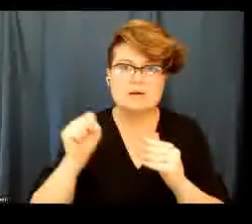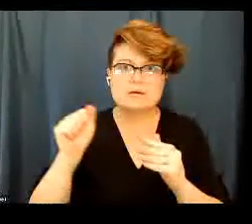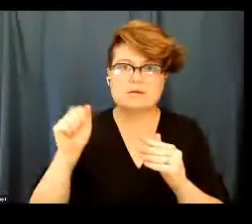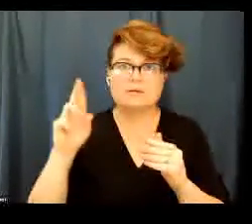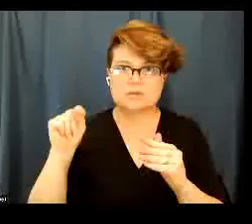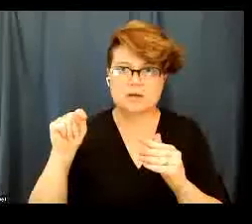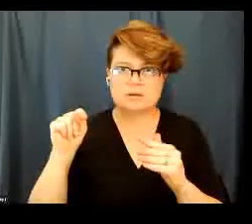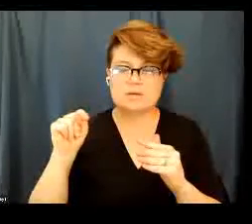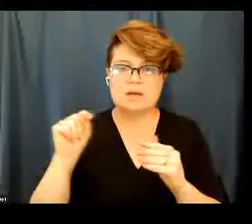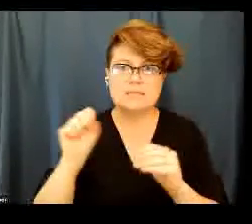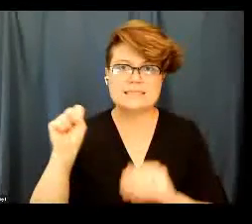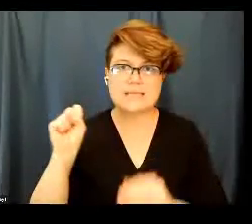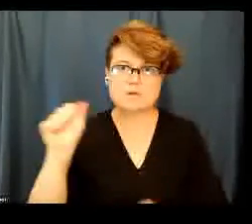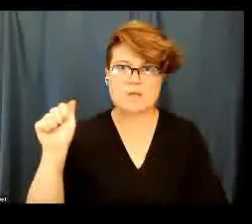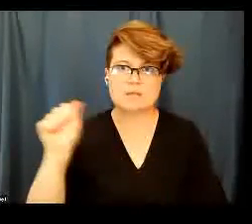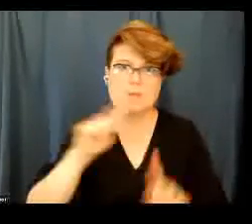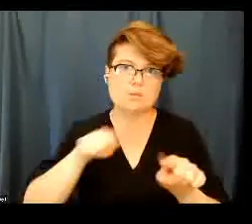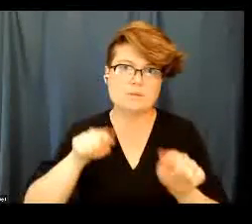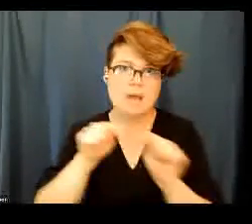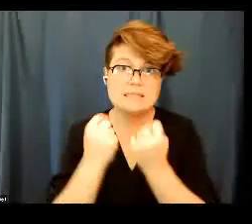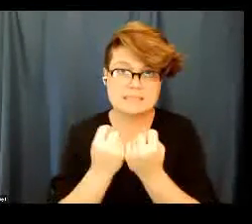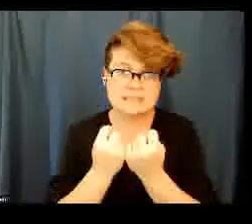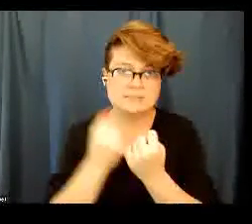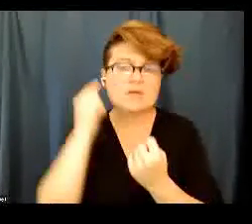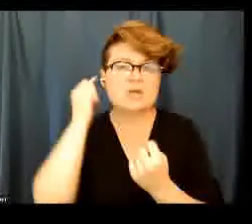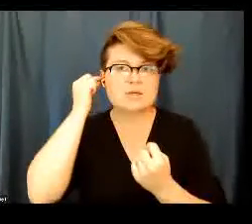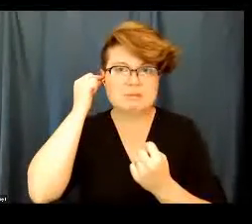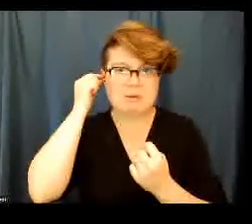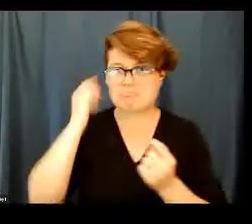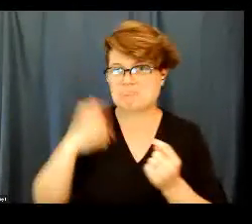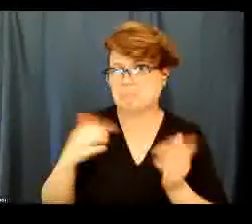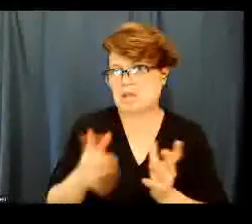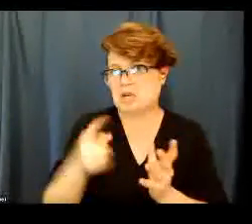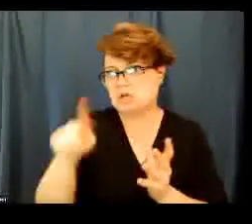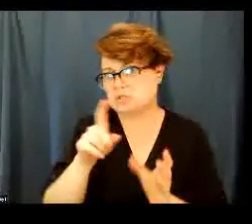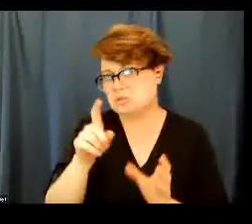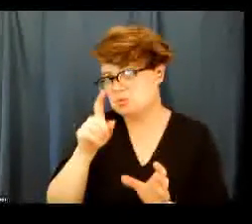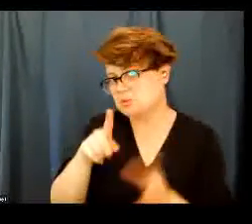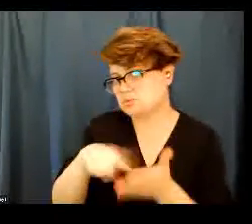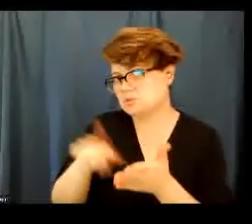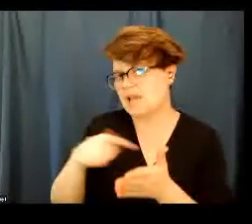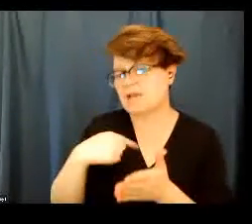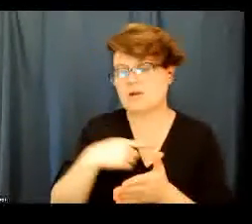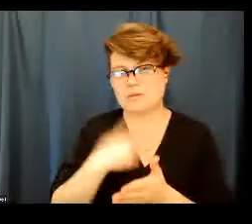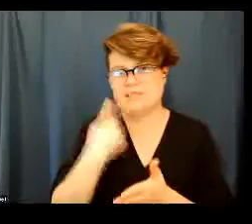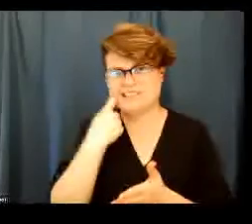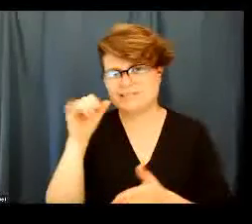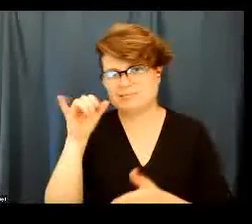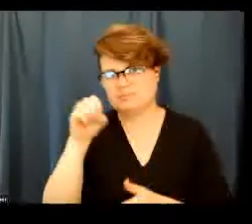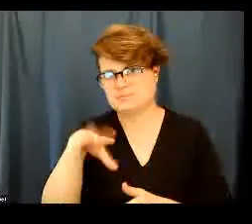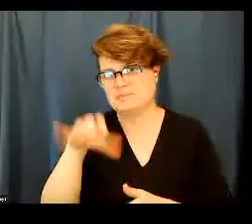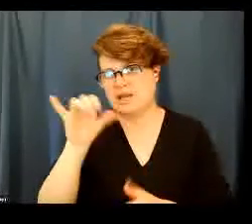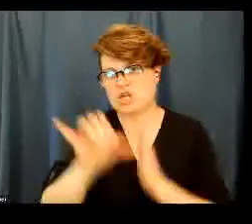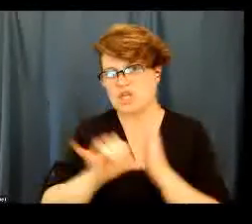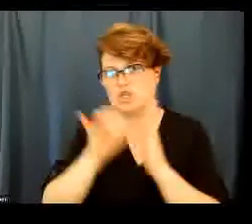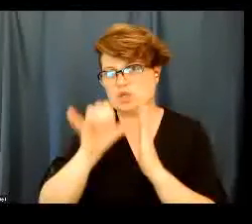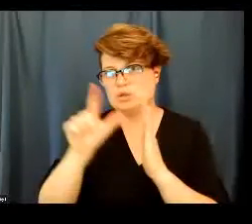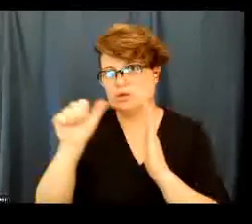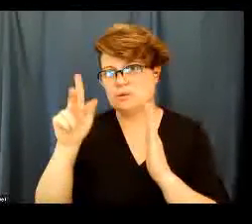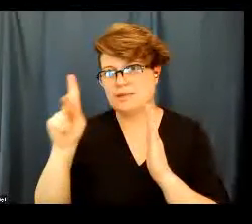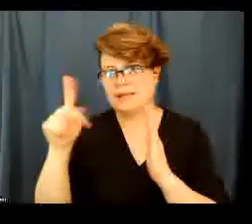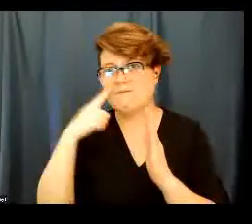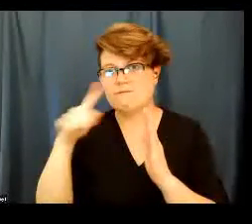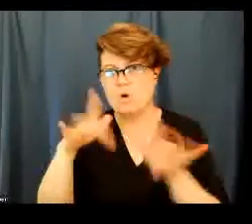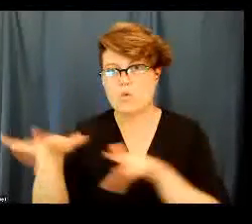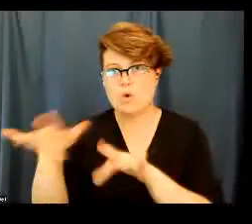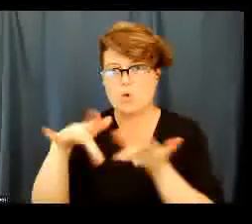team. And so we encourage you to check those out. Lachey just dropped the YouTube links for the recording of those